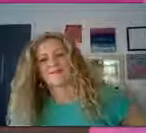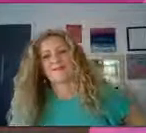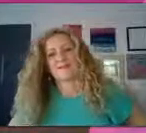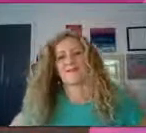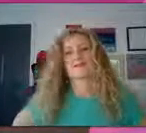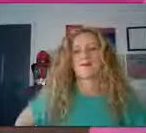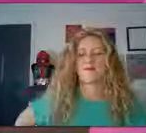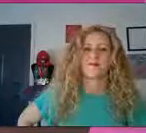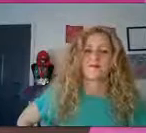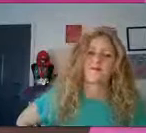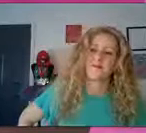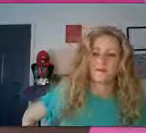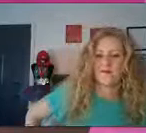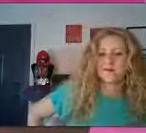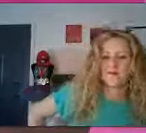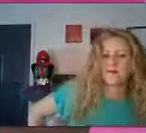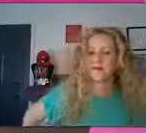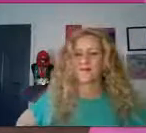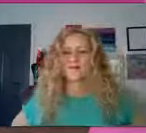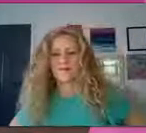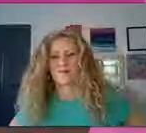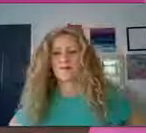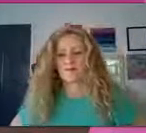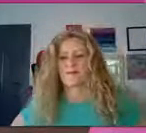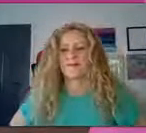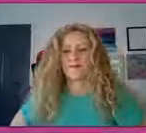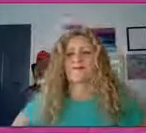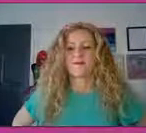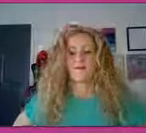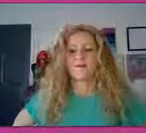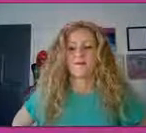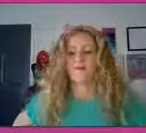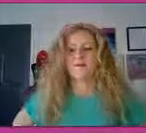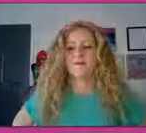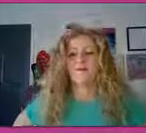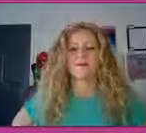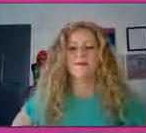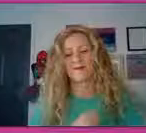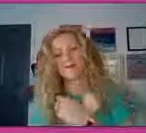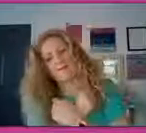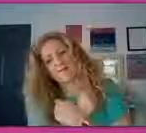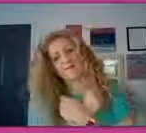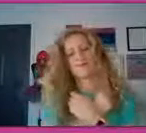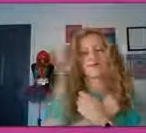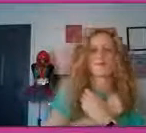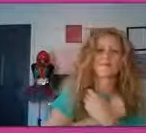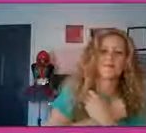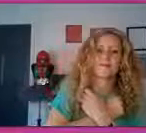I love him. Jump to show Jesus just how much I love him. 'Cause jumping says I love